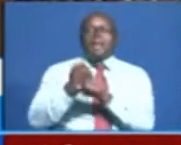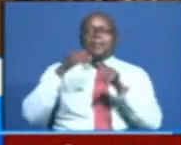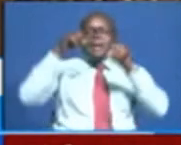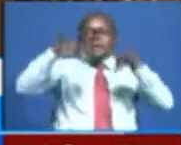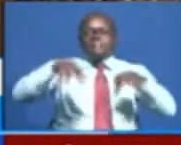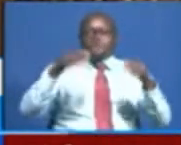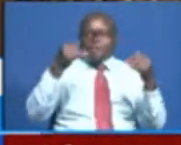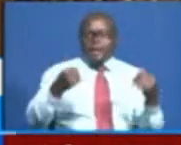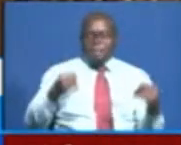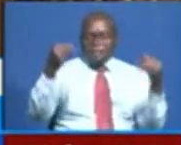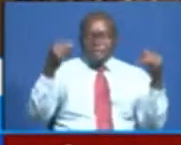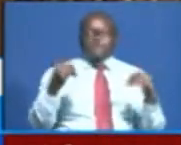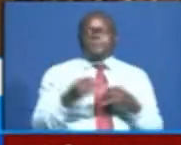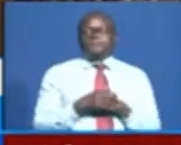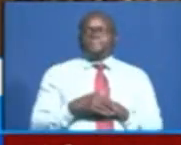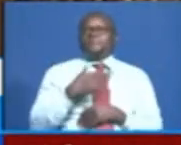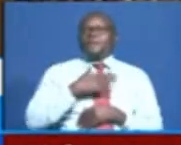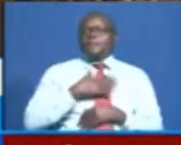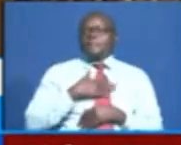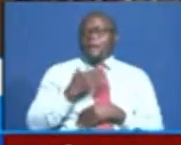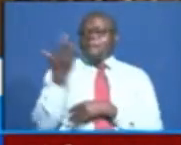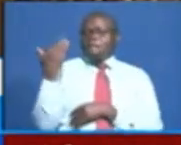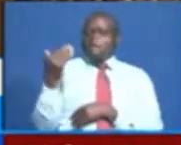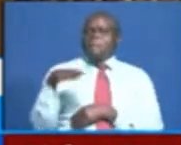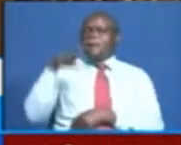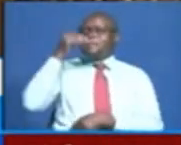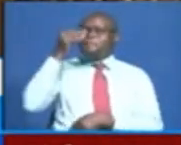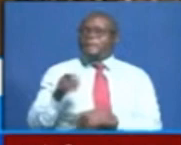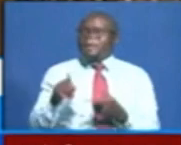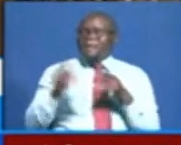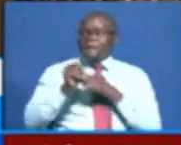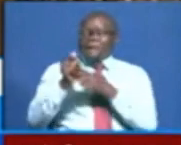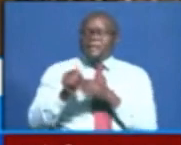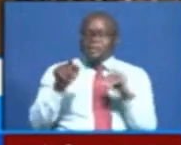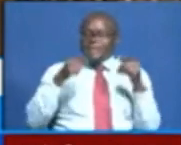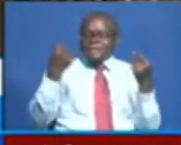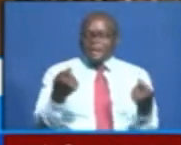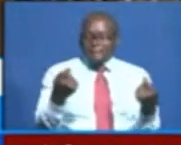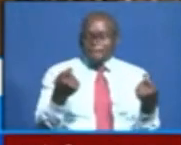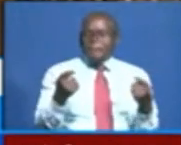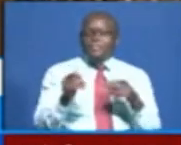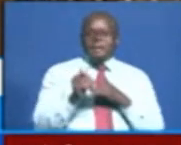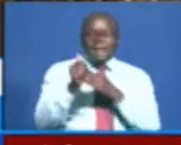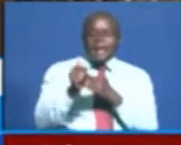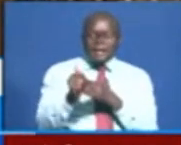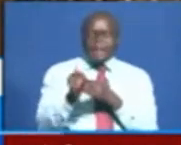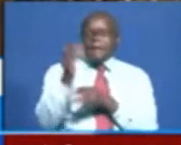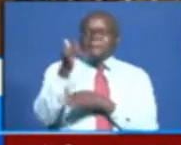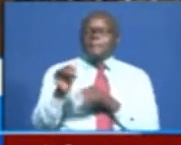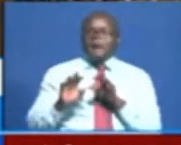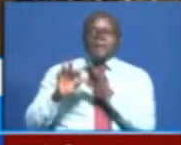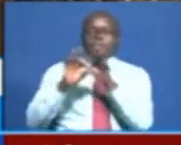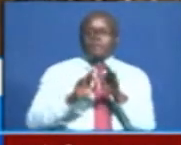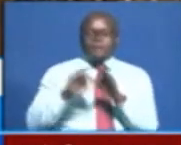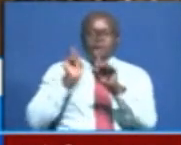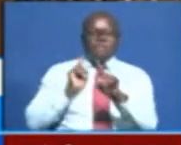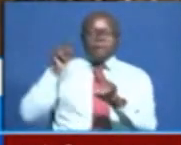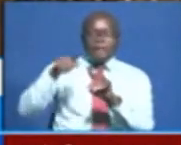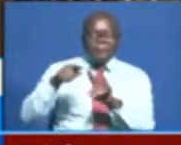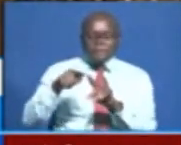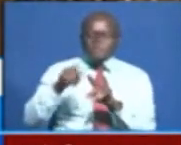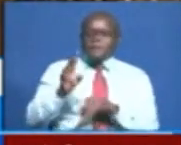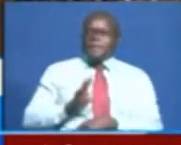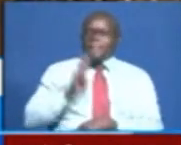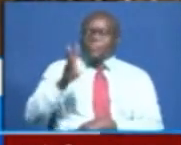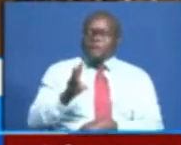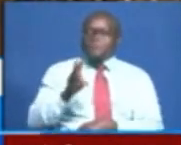implementation. My predecessors and the leadership teams, guided by unit of purpose and the will to